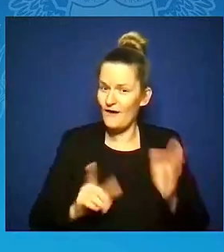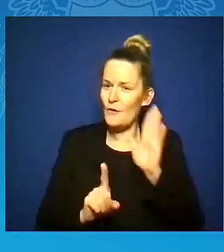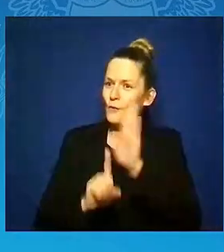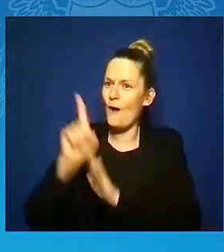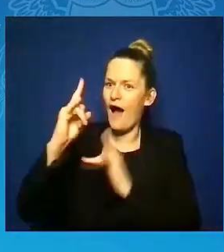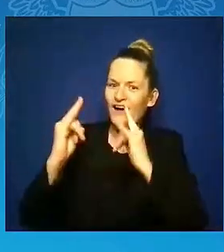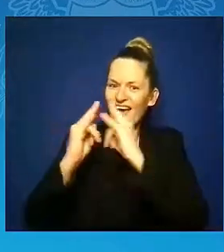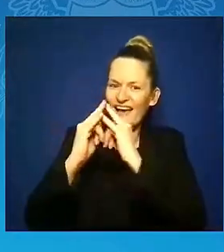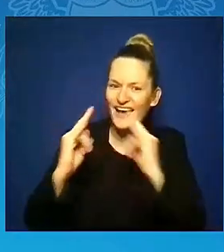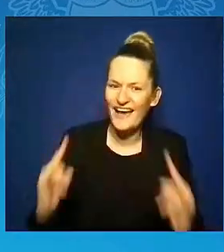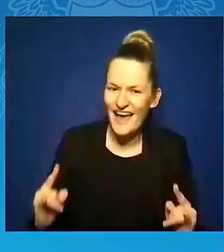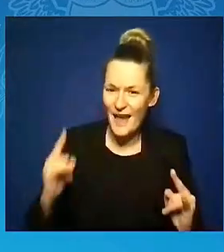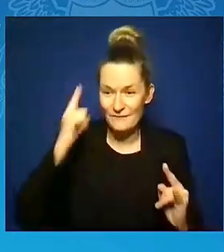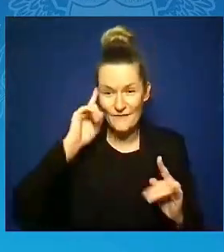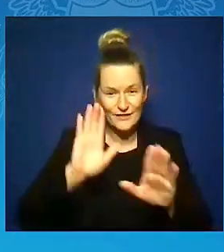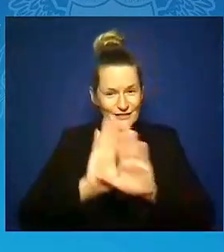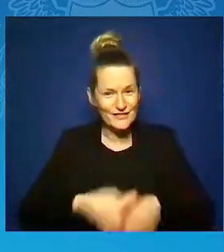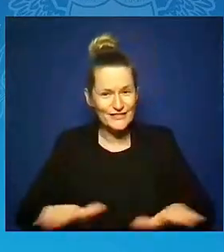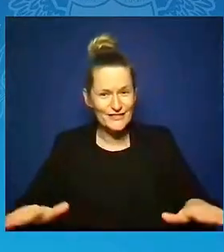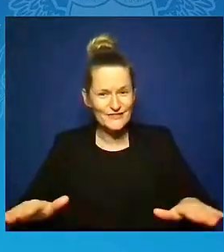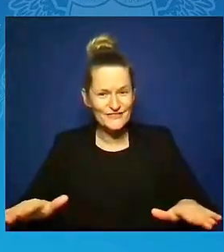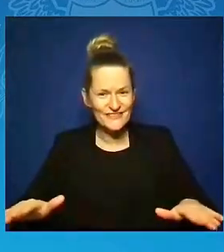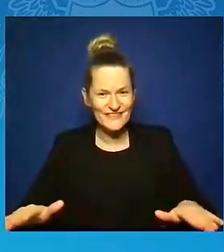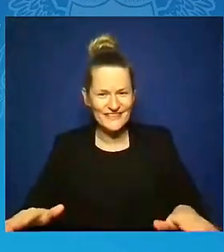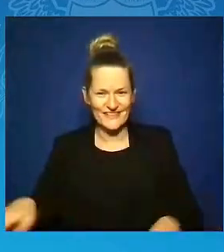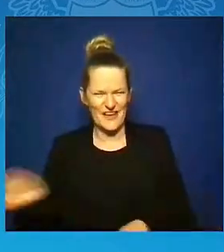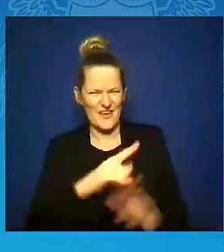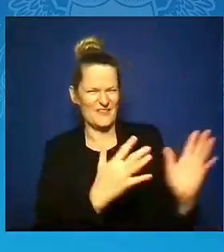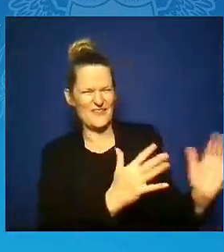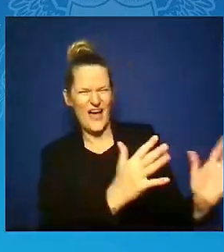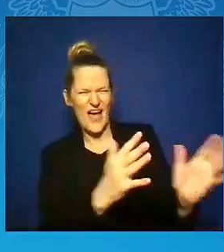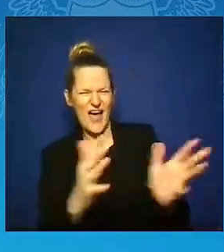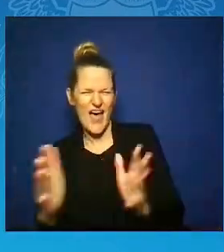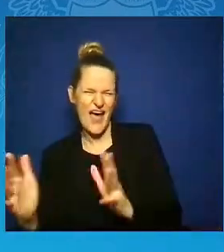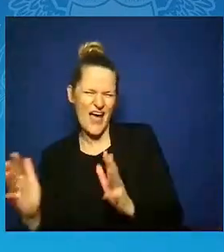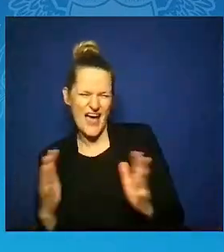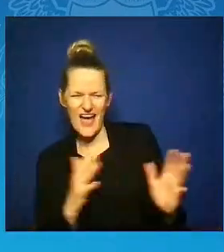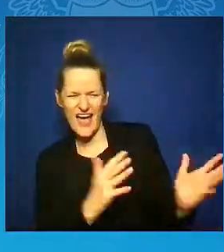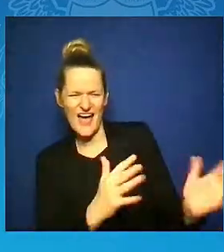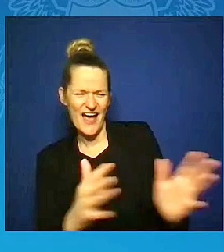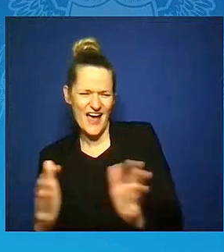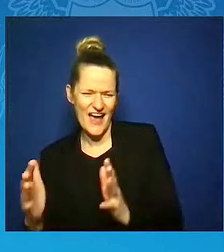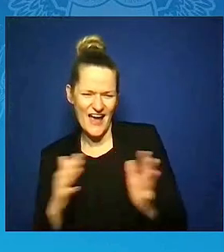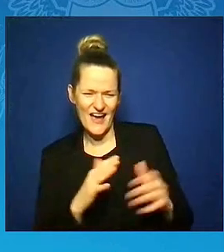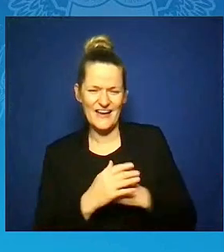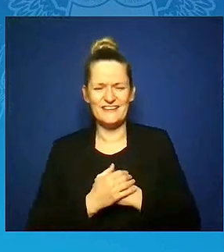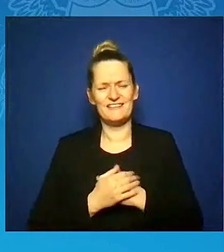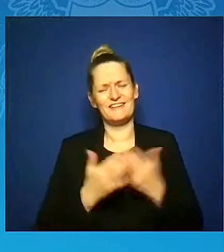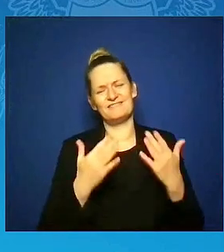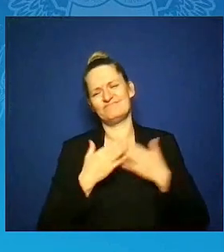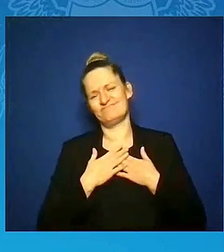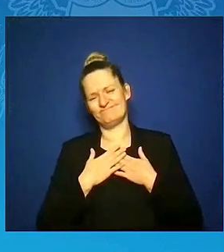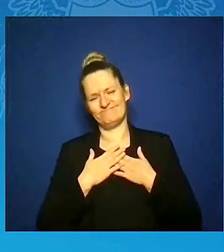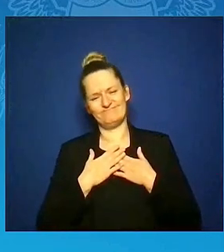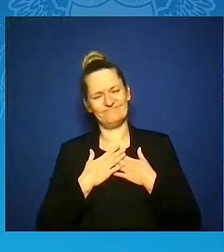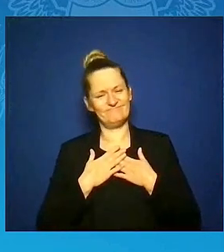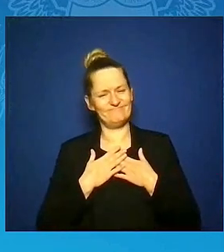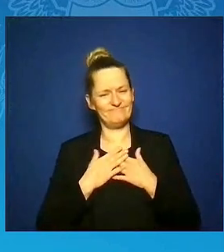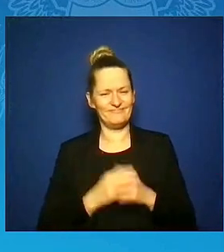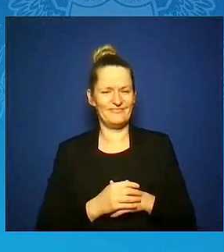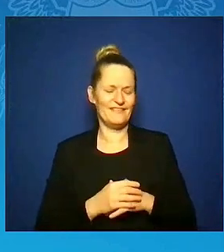there. Oh, yeah. My goodness! We're going to keep them boys. Oh, my goodness. Yes, sir, yes, sir.